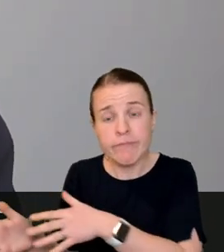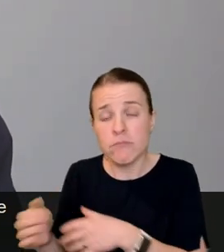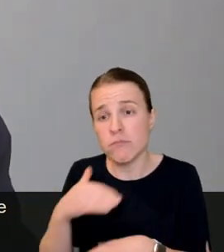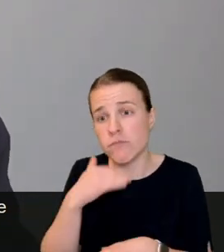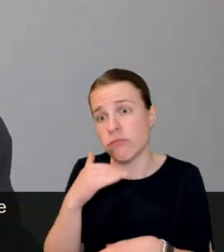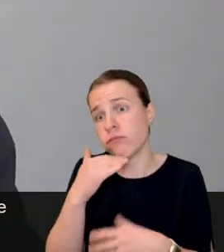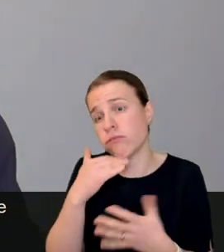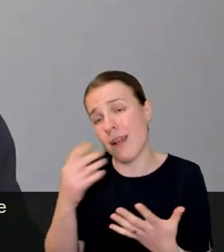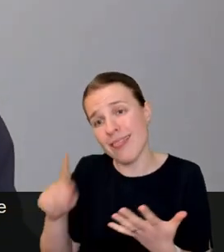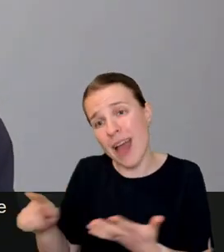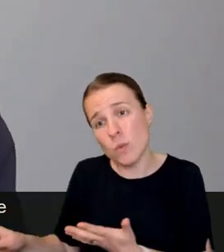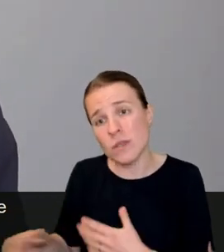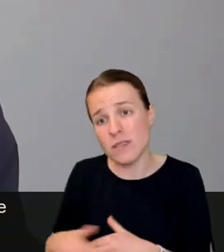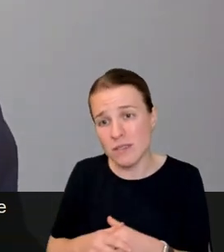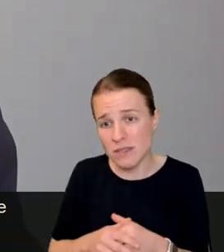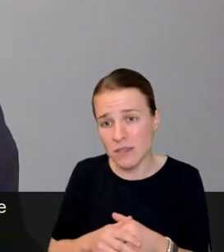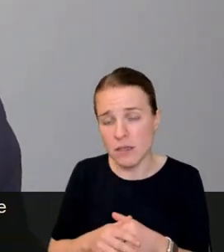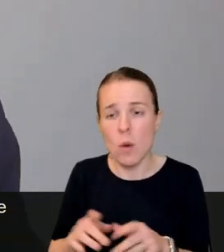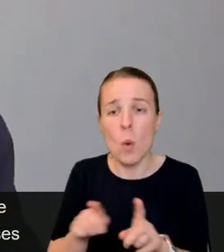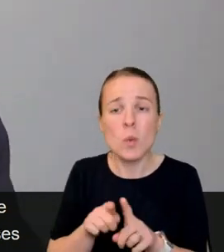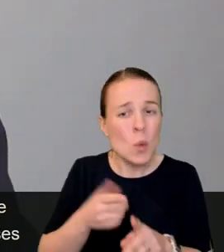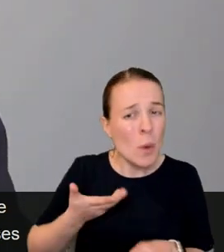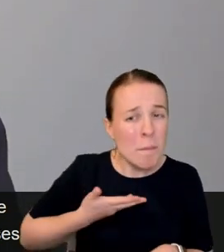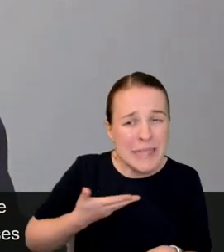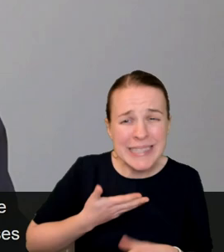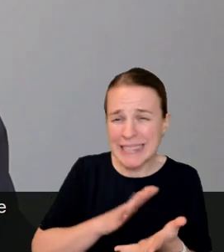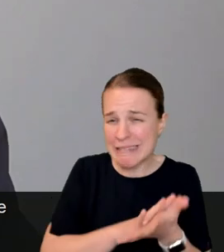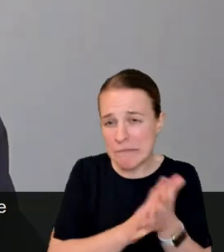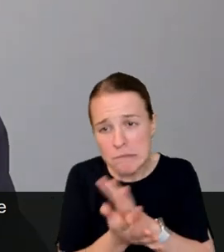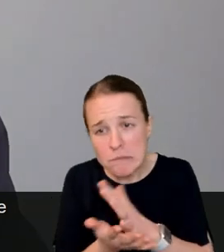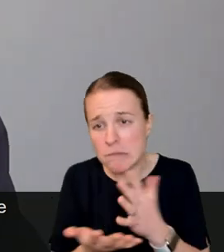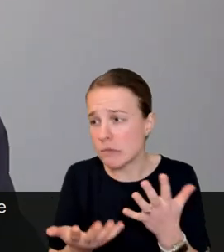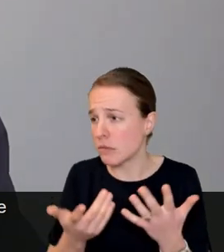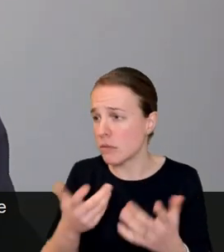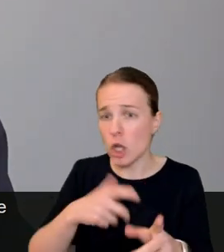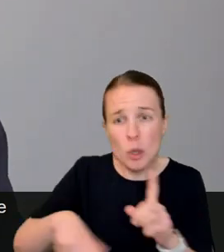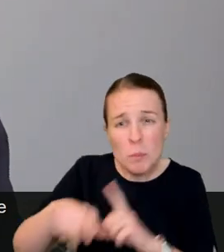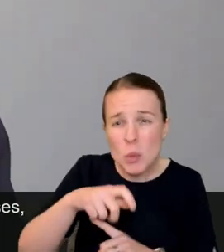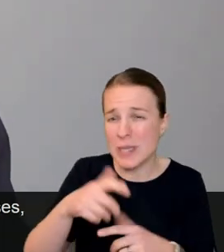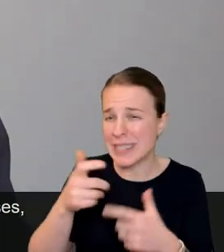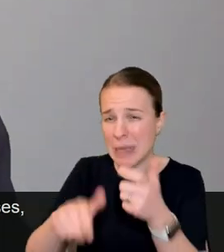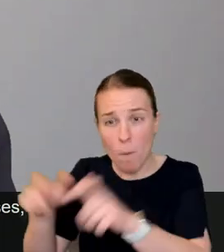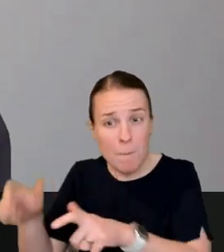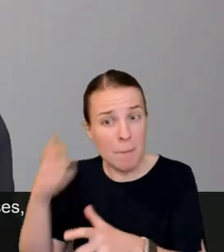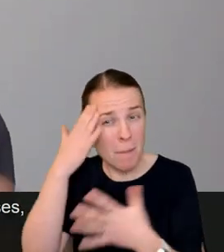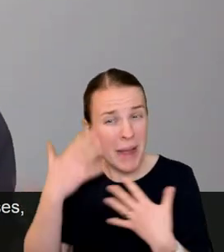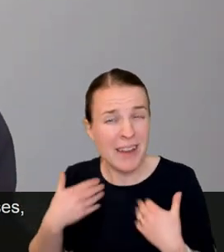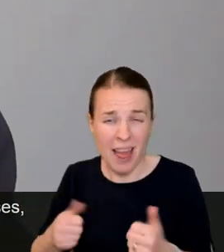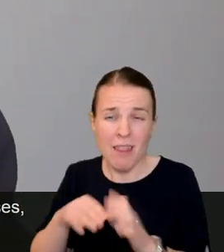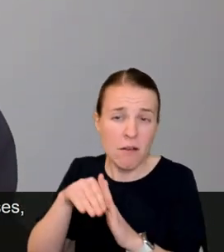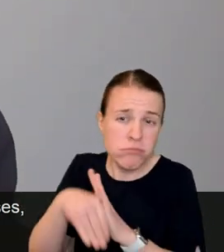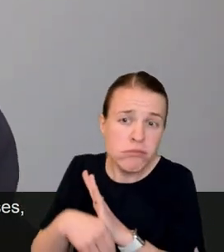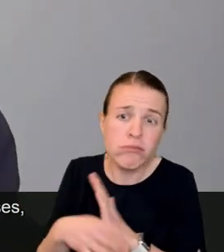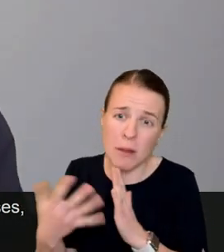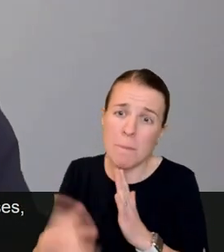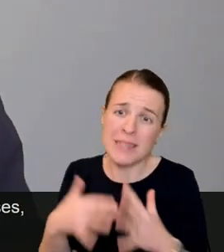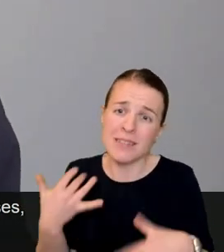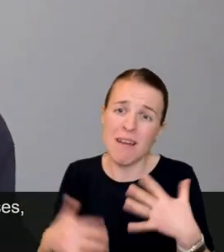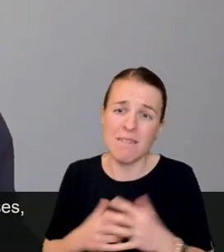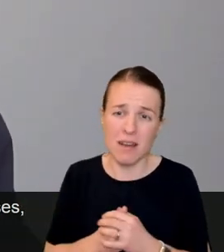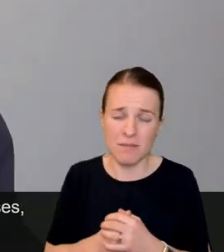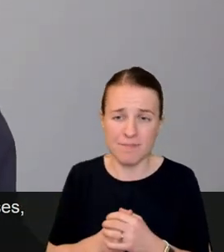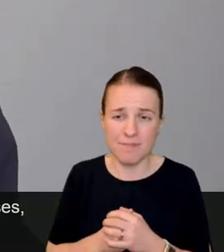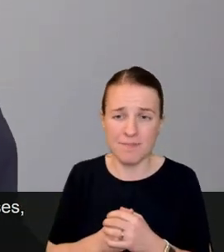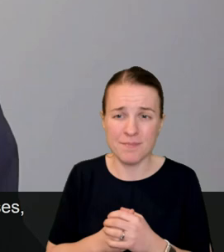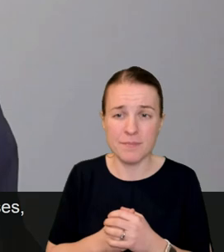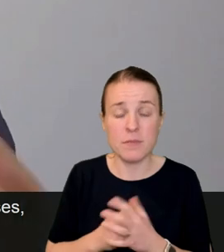to our businesses, our communities, and people's mental health. When our Plan B restrictions have